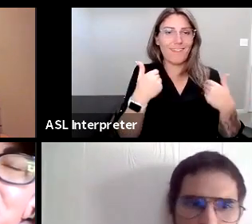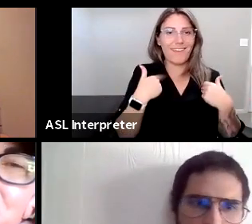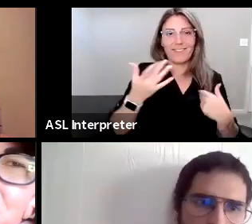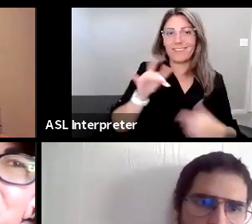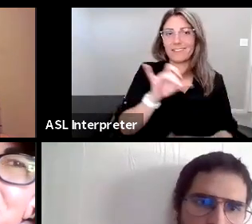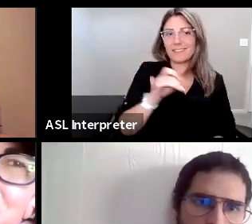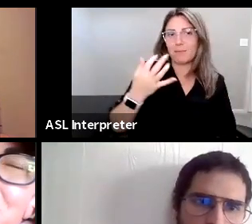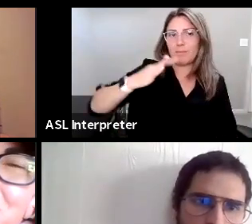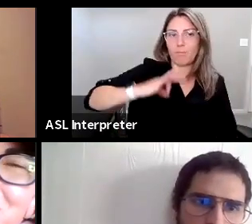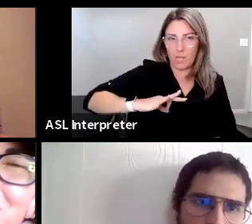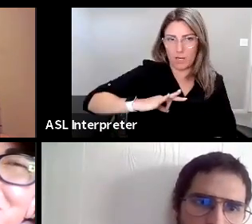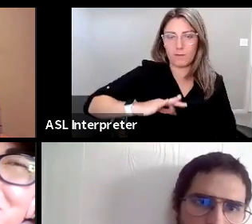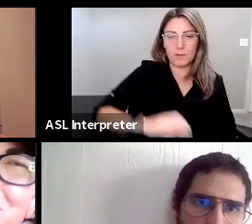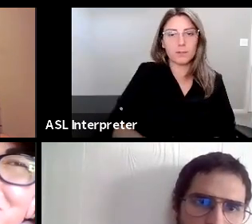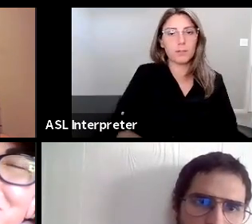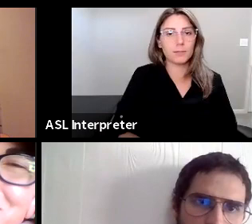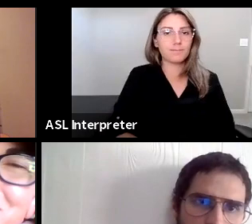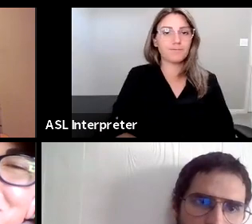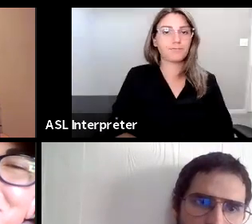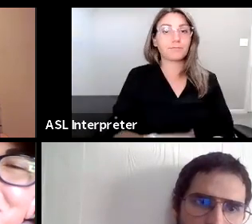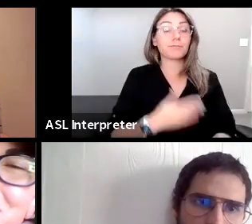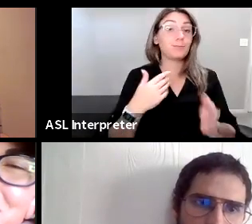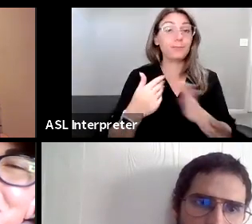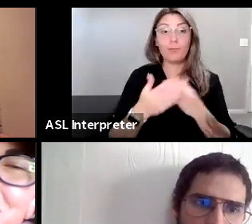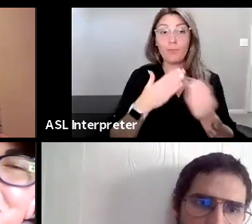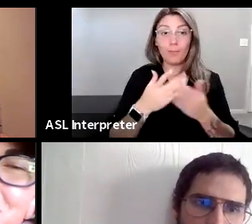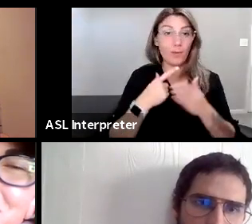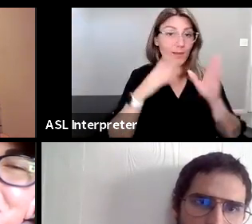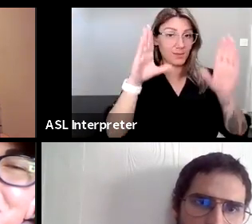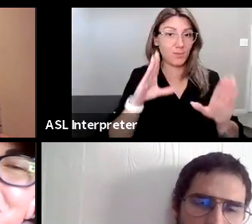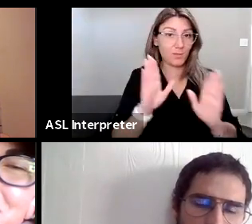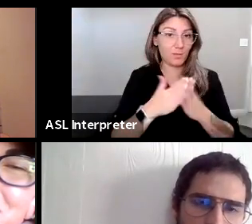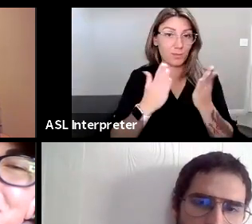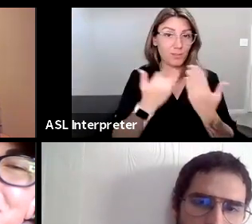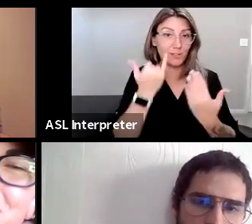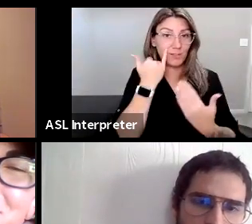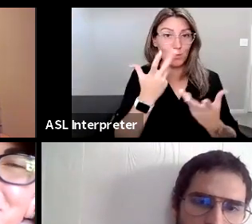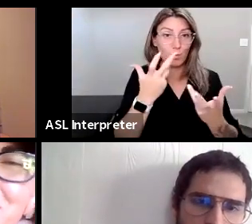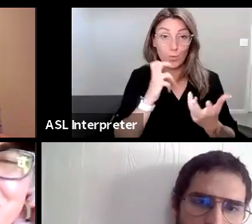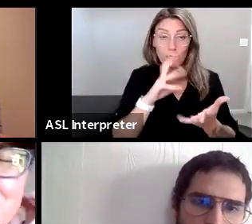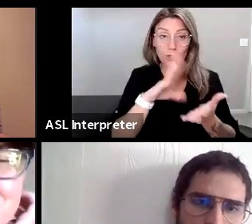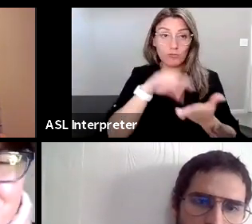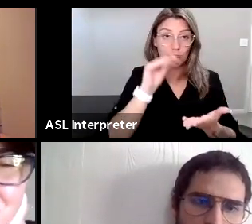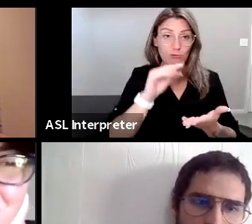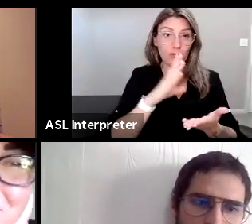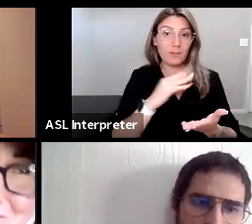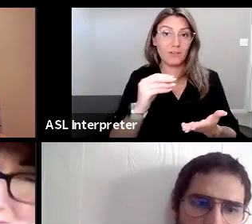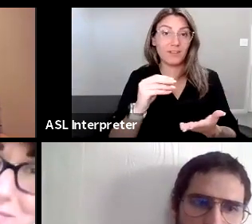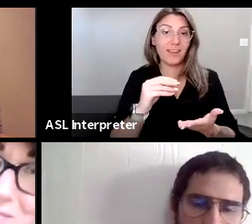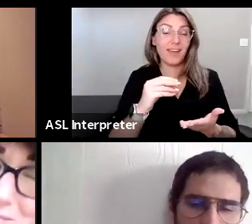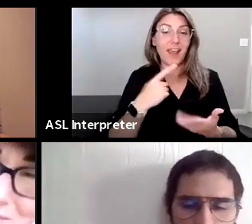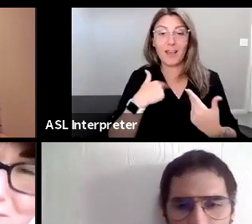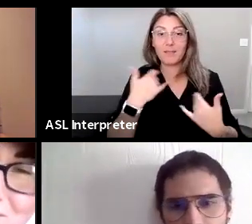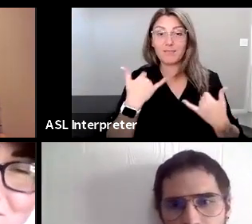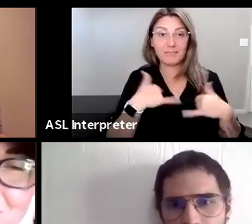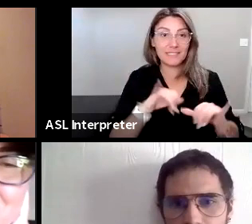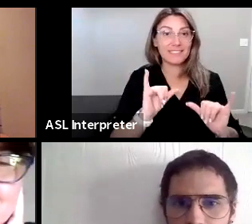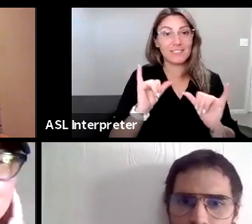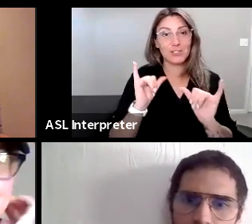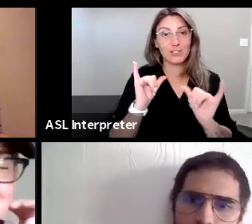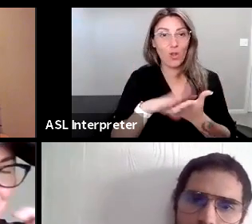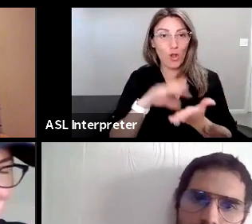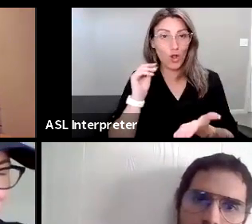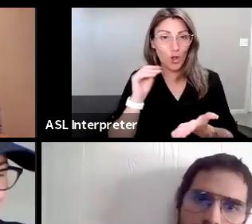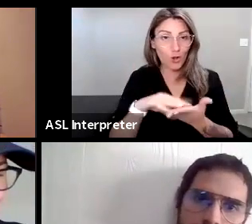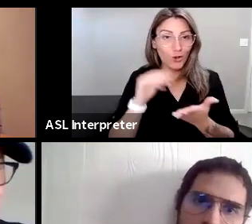benefits. So anyway, I think that's a great book if you want to check it out. I learned a lot, but I'm still learning as a foreigner.